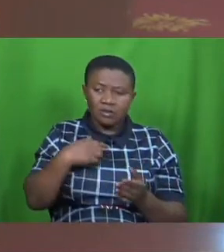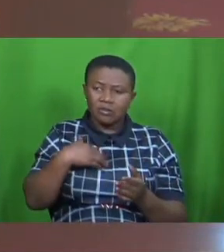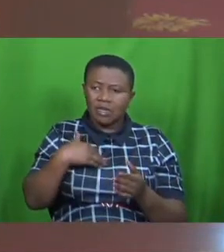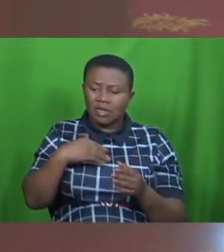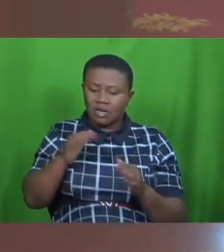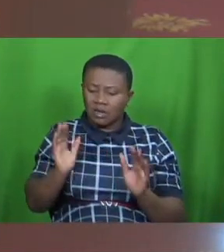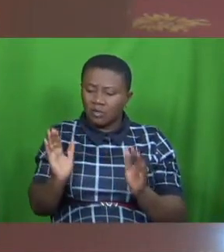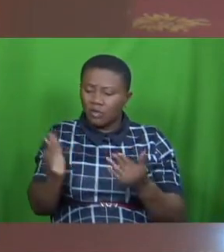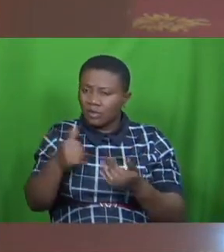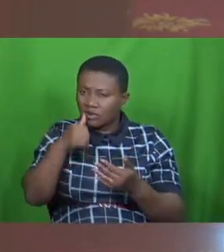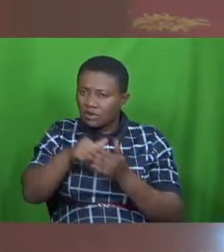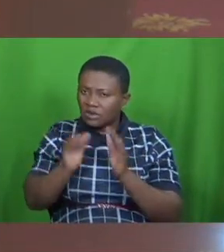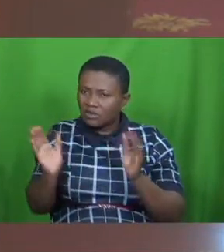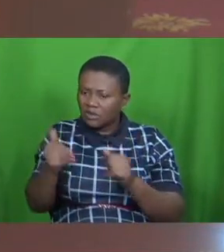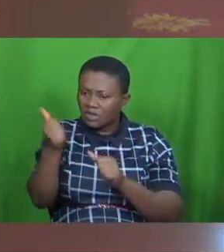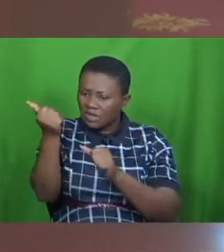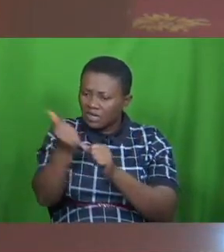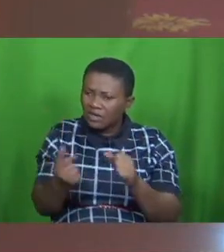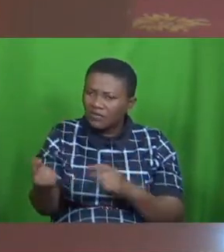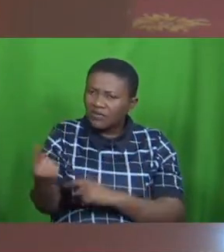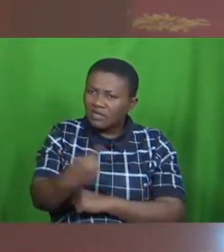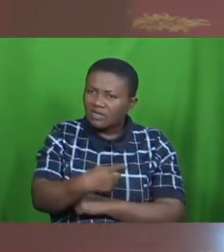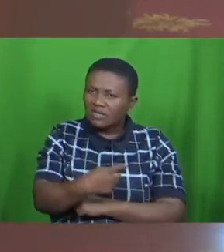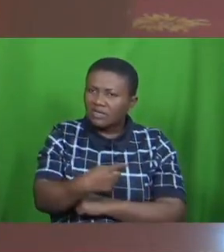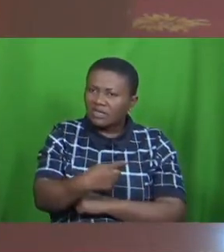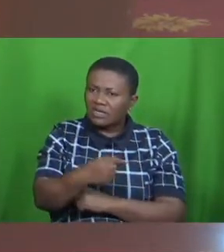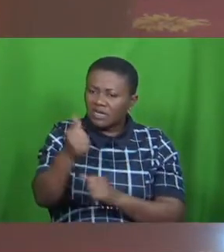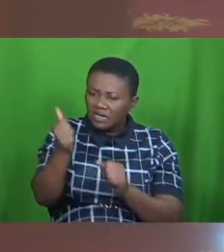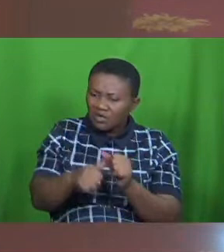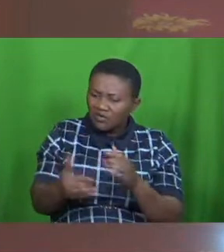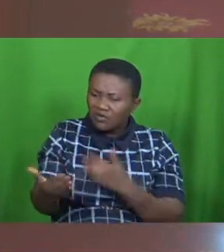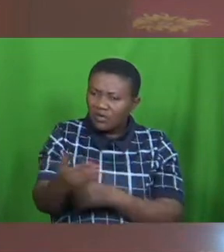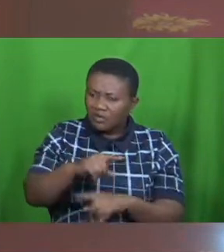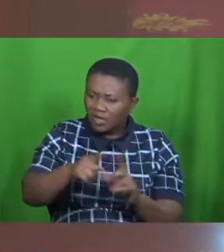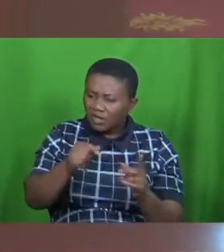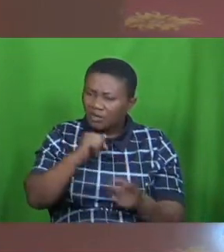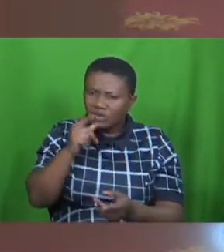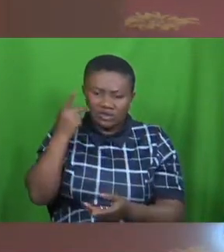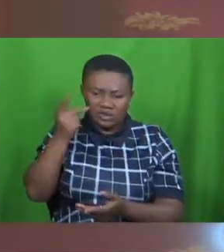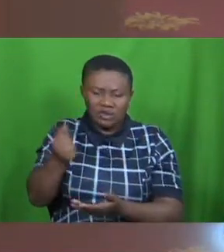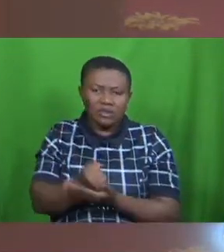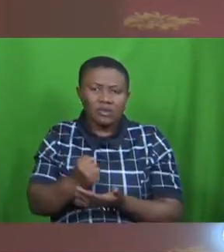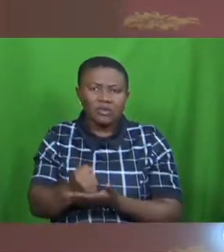So why do you think we should adopt a report that we haven't even seen?